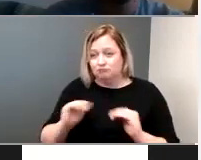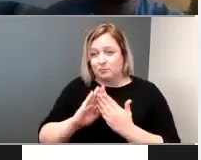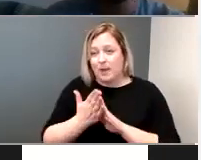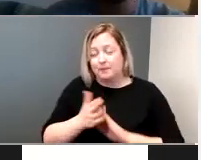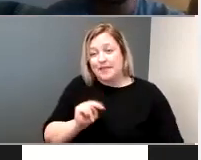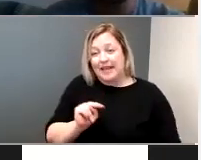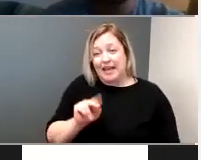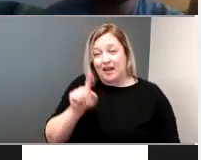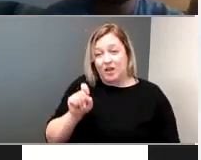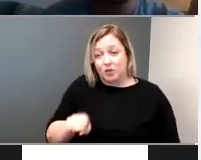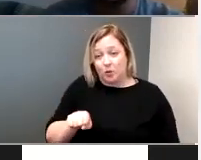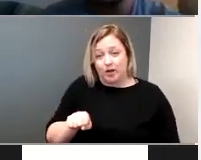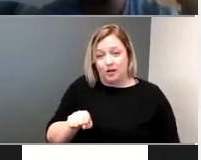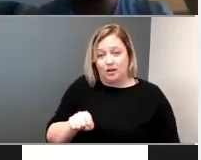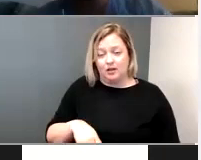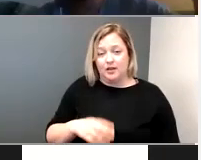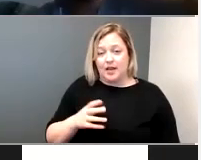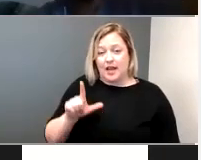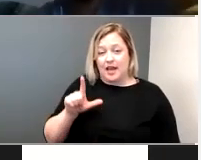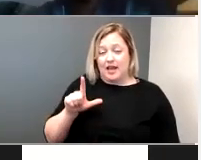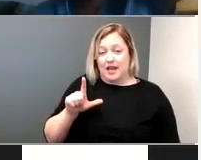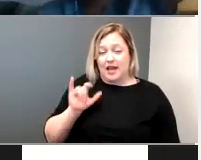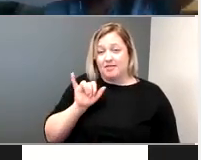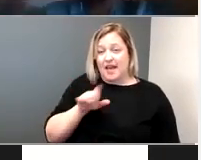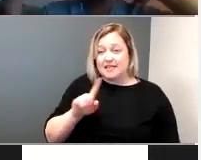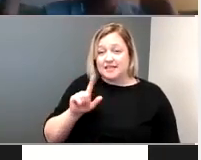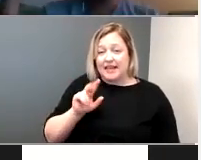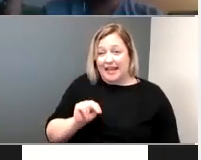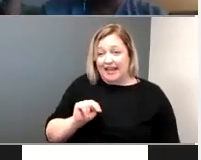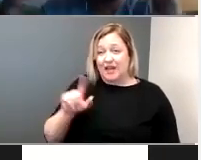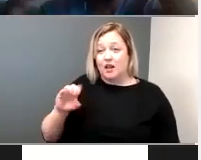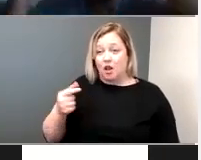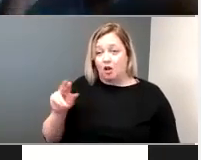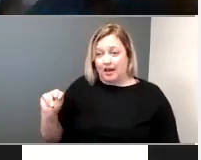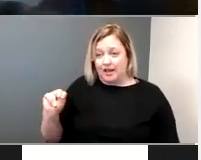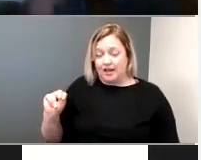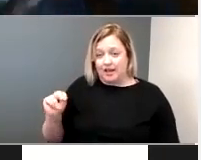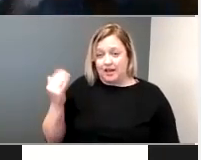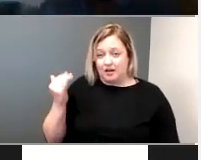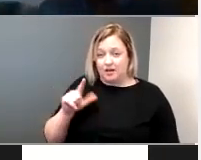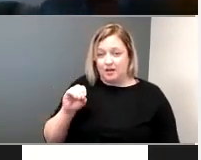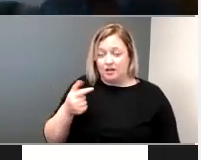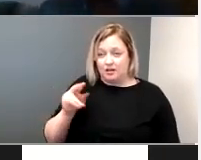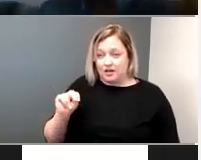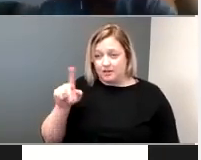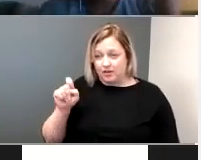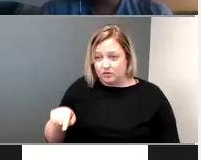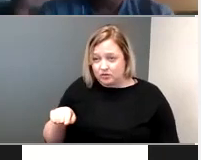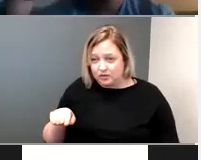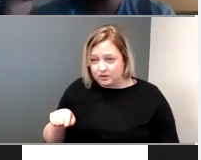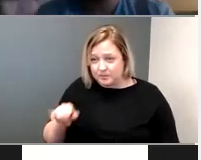saw that log of n factorial is going to be n log n, right? Because n factorial was decomposed using the Stirling's